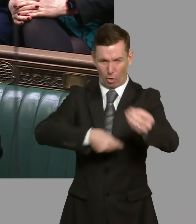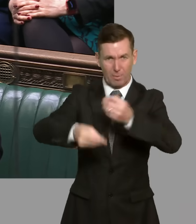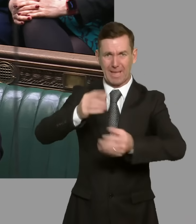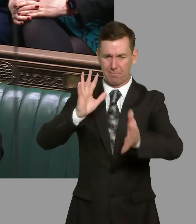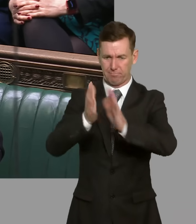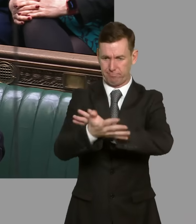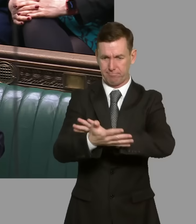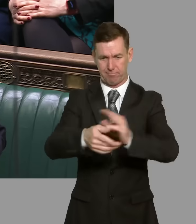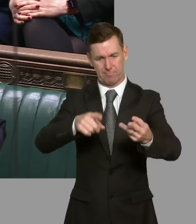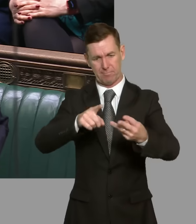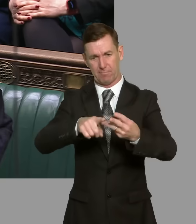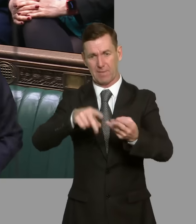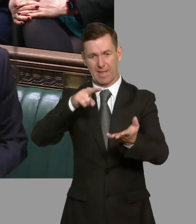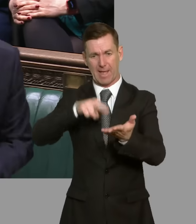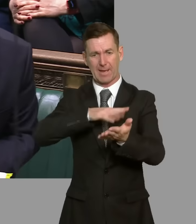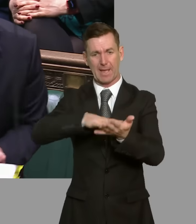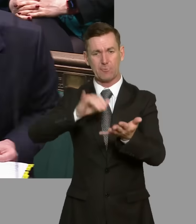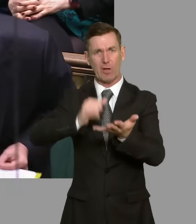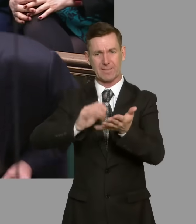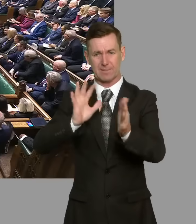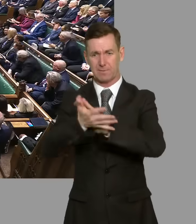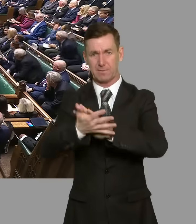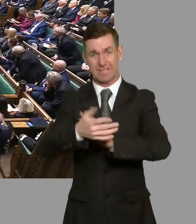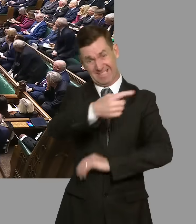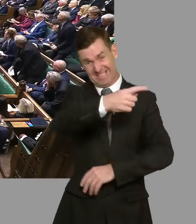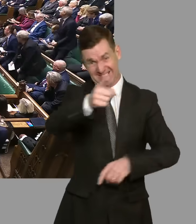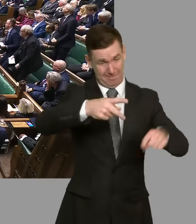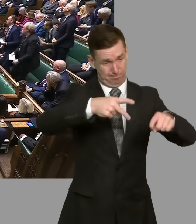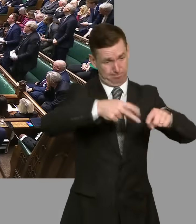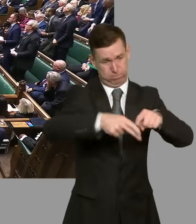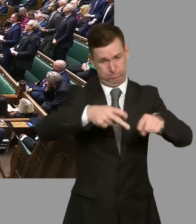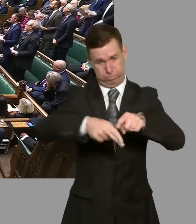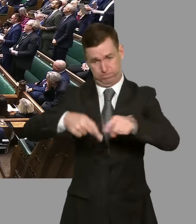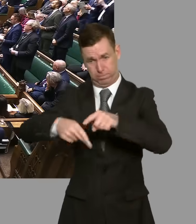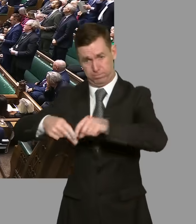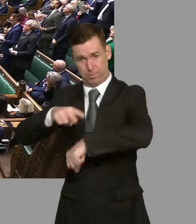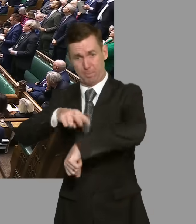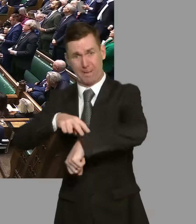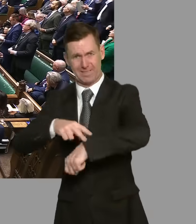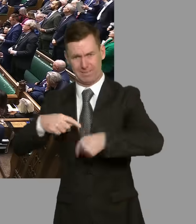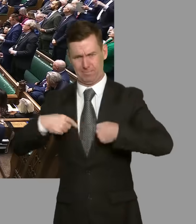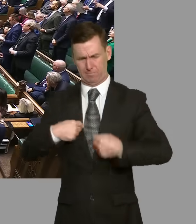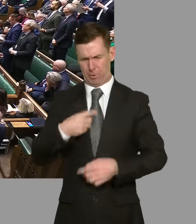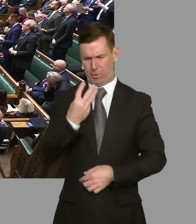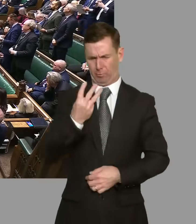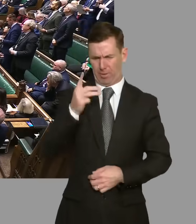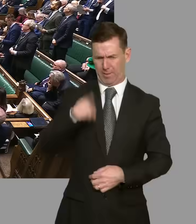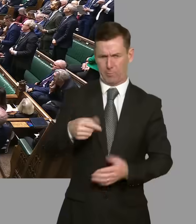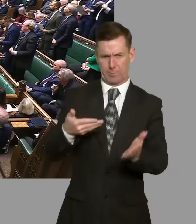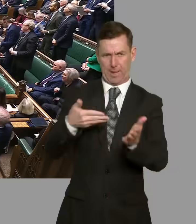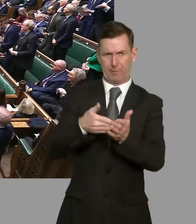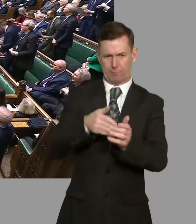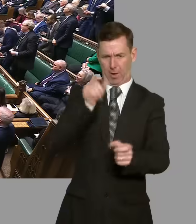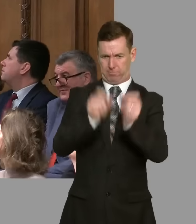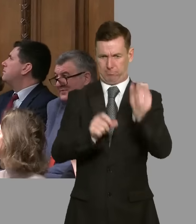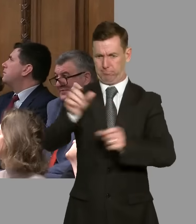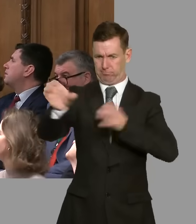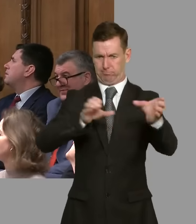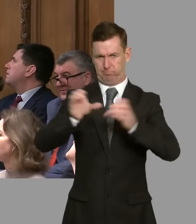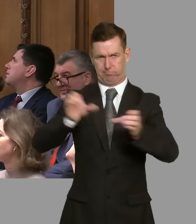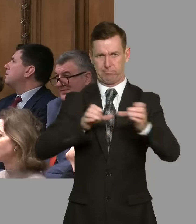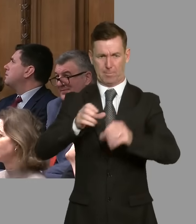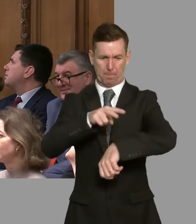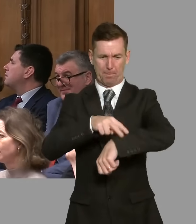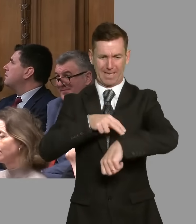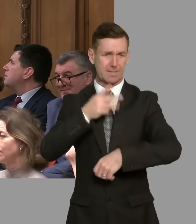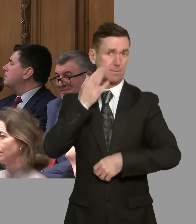3,000 new officers in spring of this year. Steve Witherden. Thank you, Mr Speaker. The thug in the